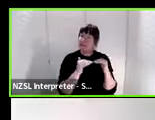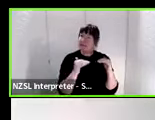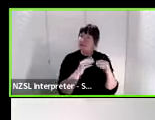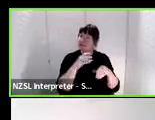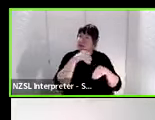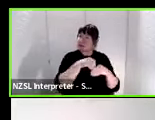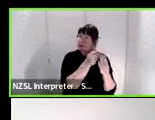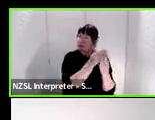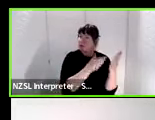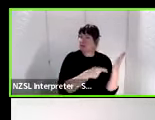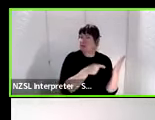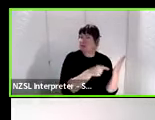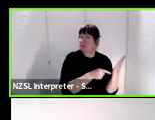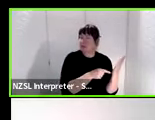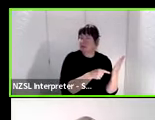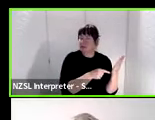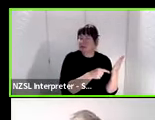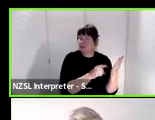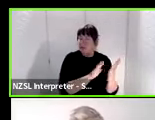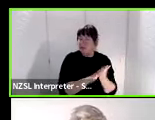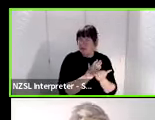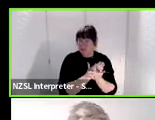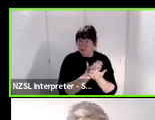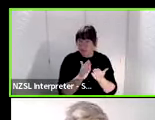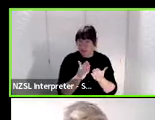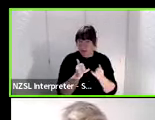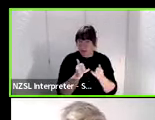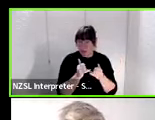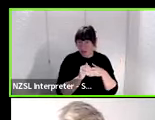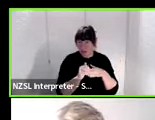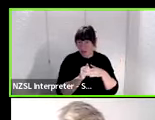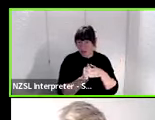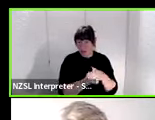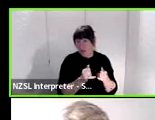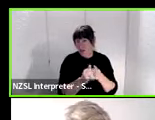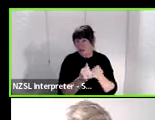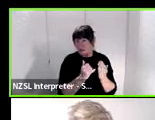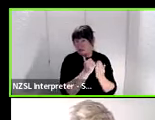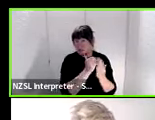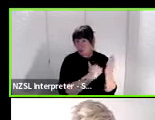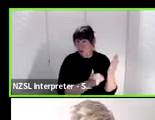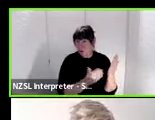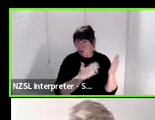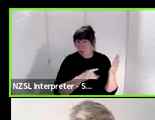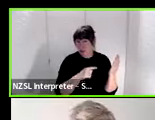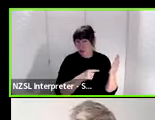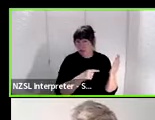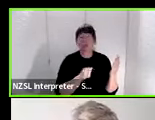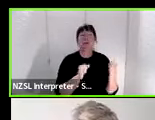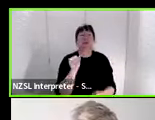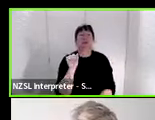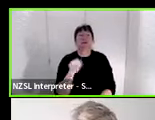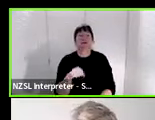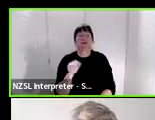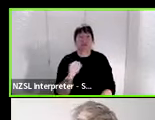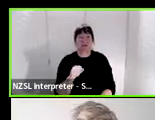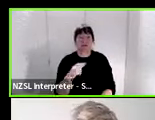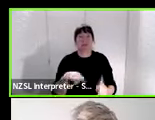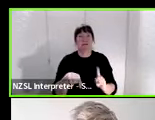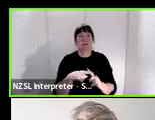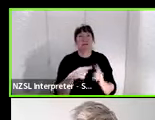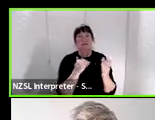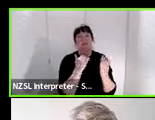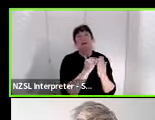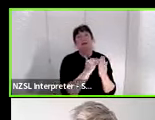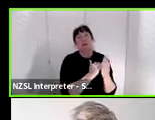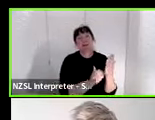bill so that there are clear guidelines and rules? Yes, that's right. And regulations.